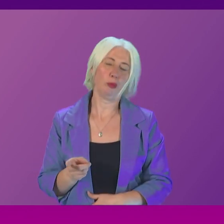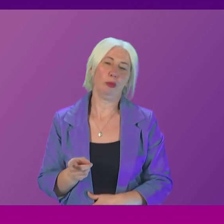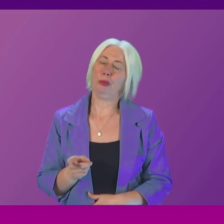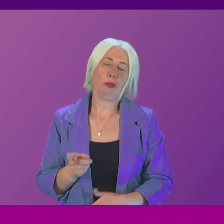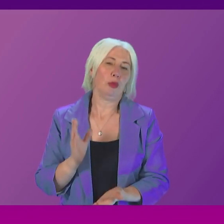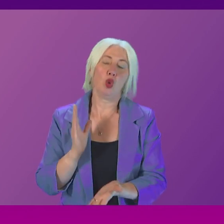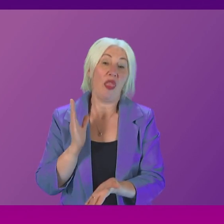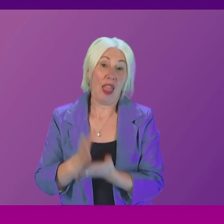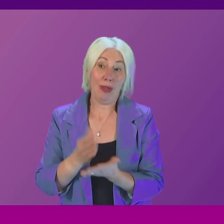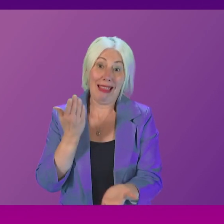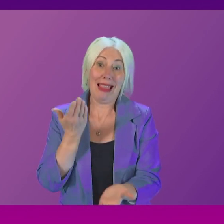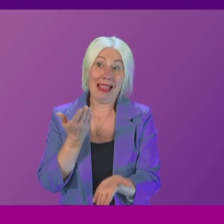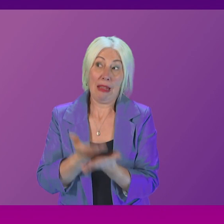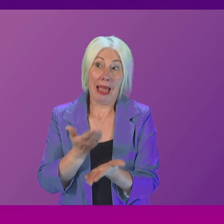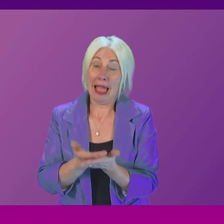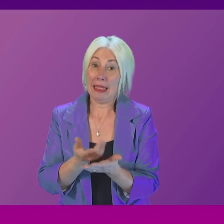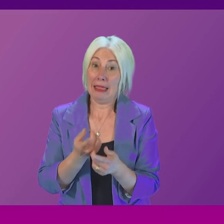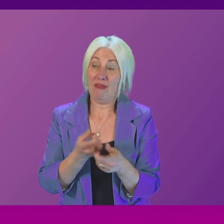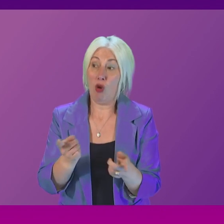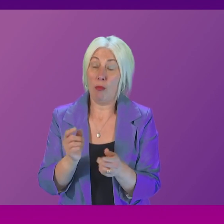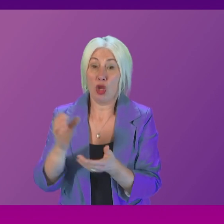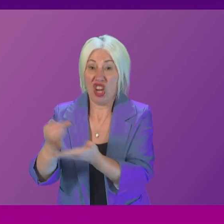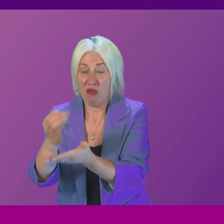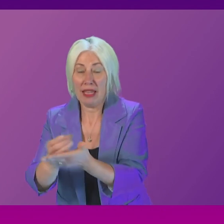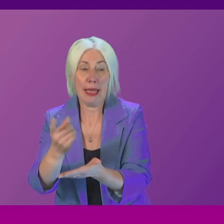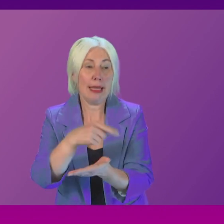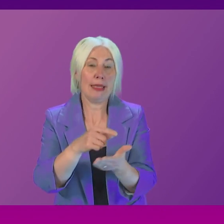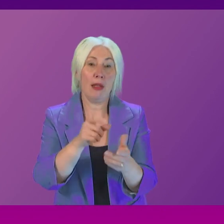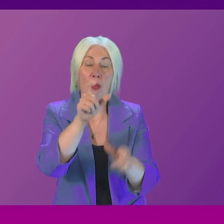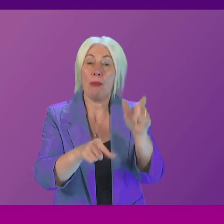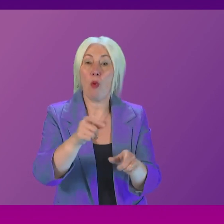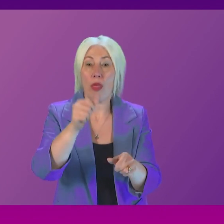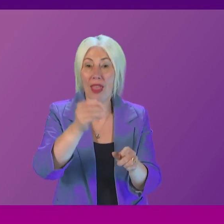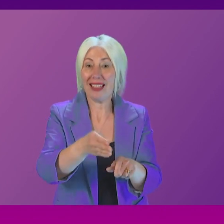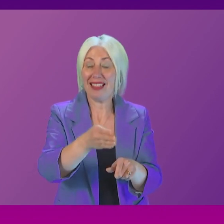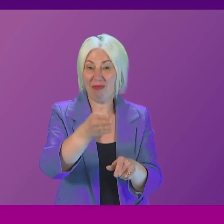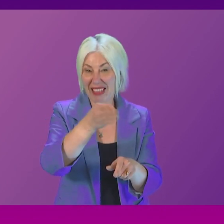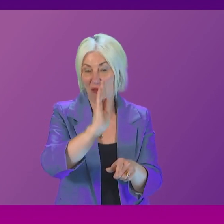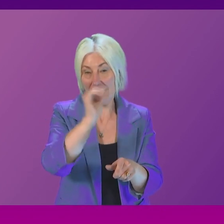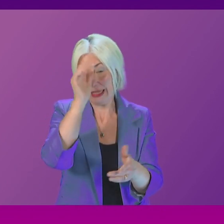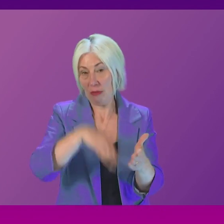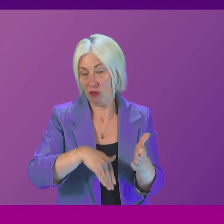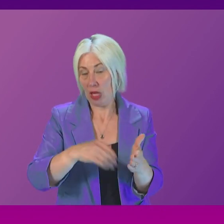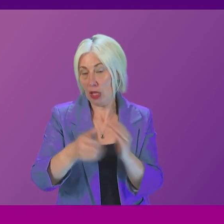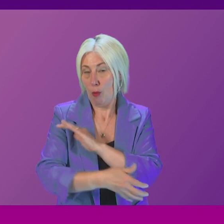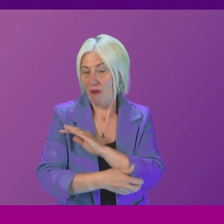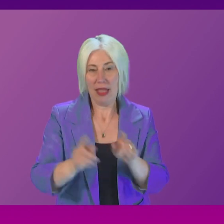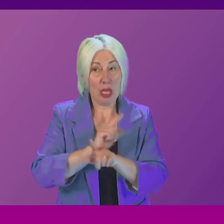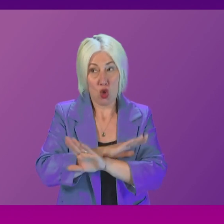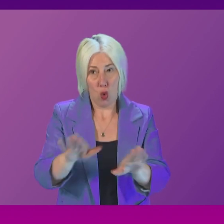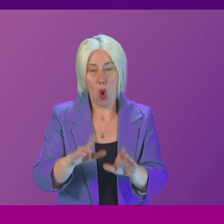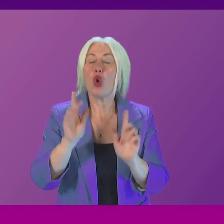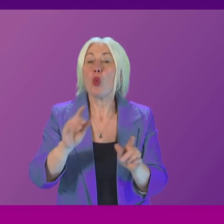was the demand from the third sector and also those with direct experience of poverty. So we're intending to follow